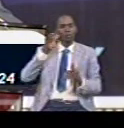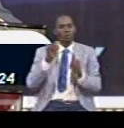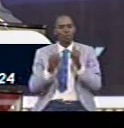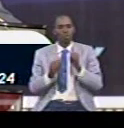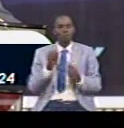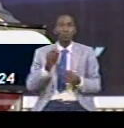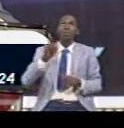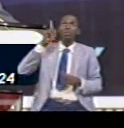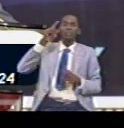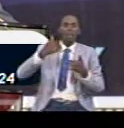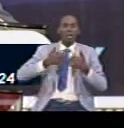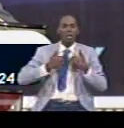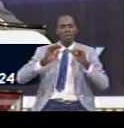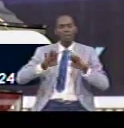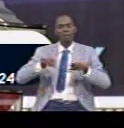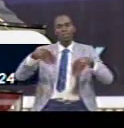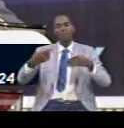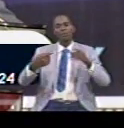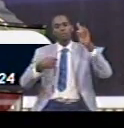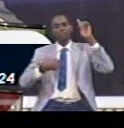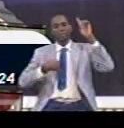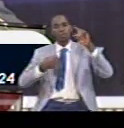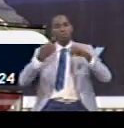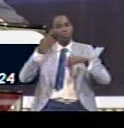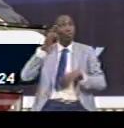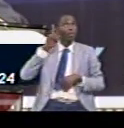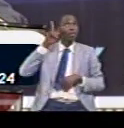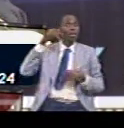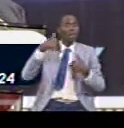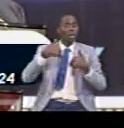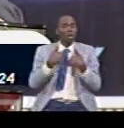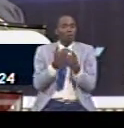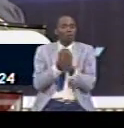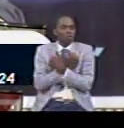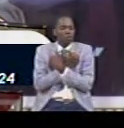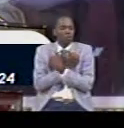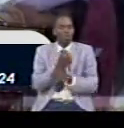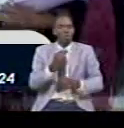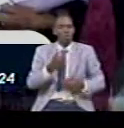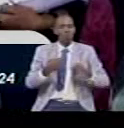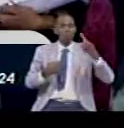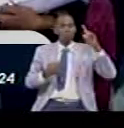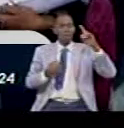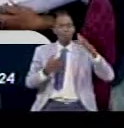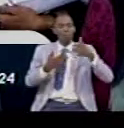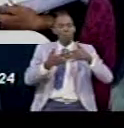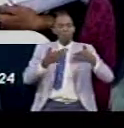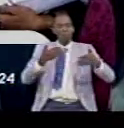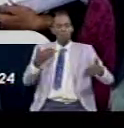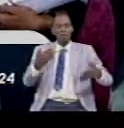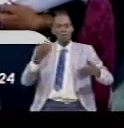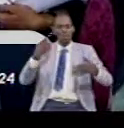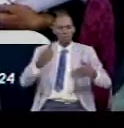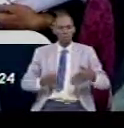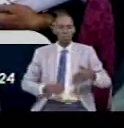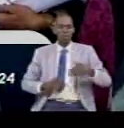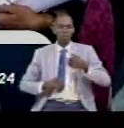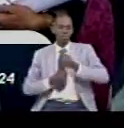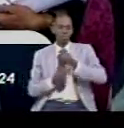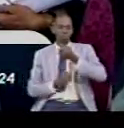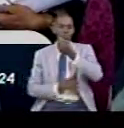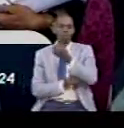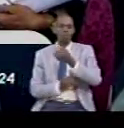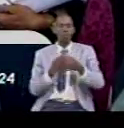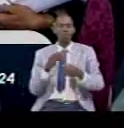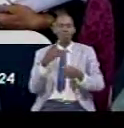thou hast given me, for thou hast loved me," tell me, "before the